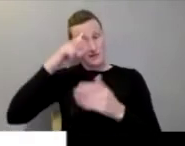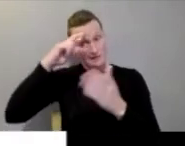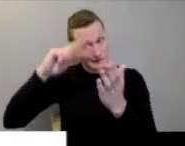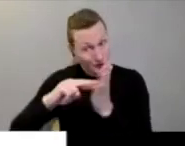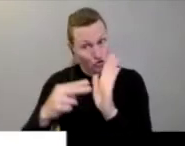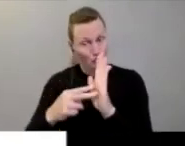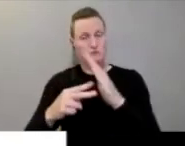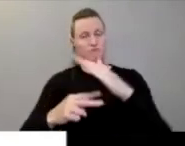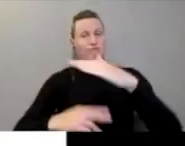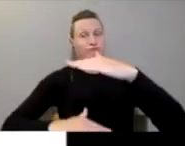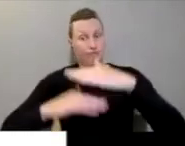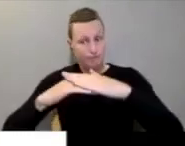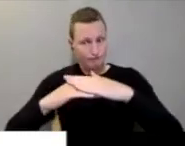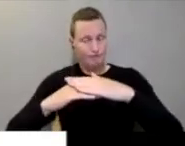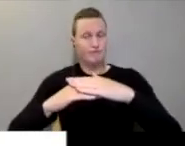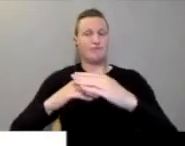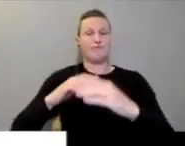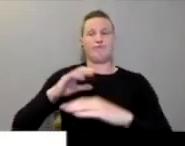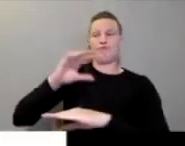artists should